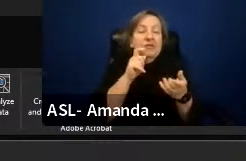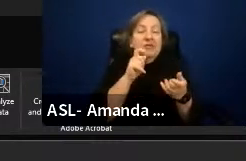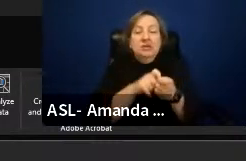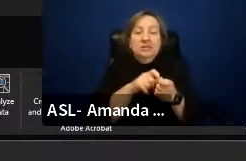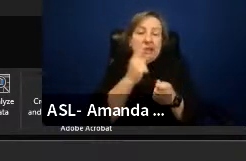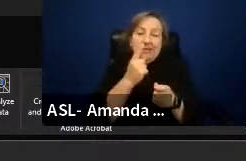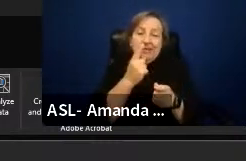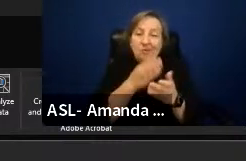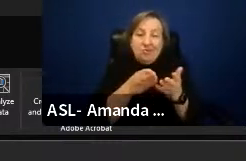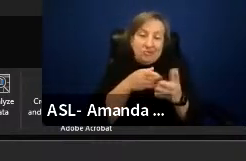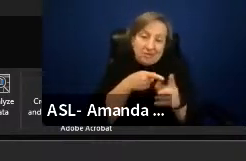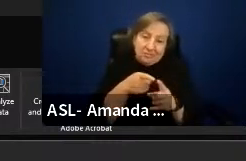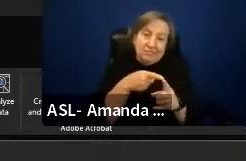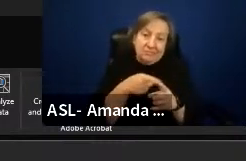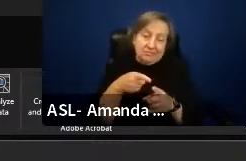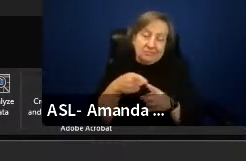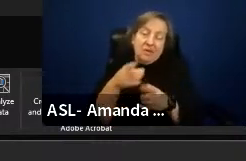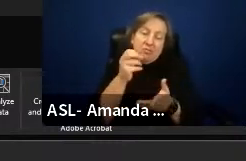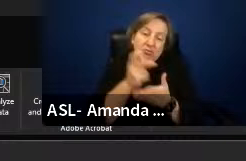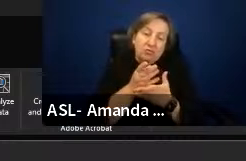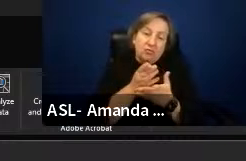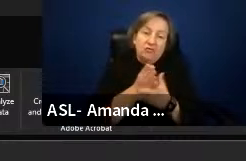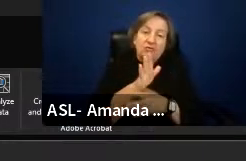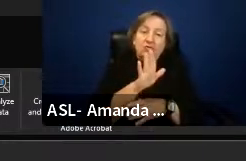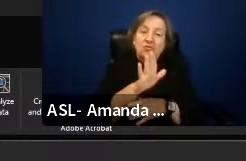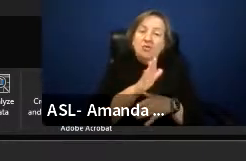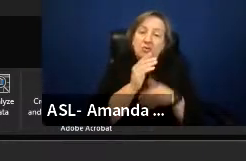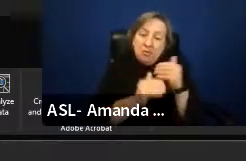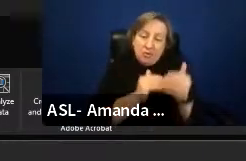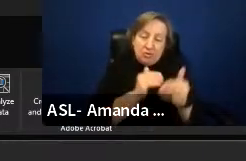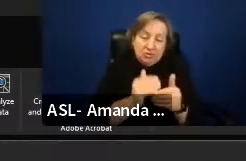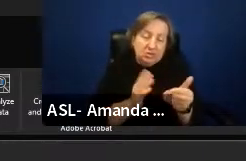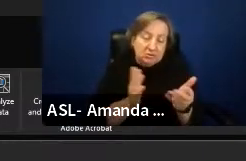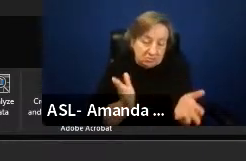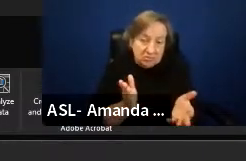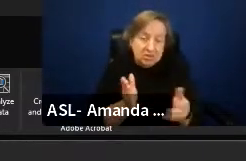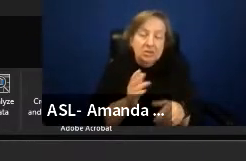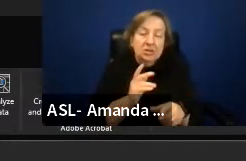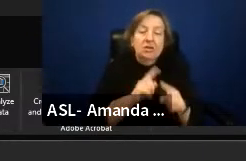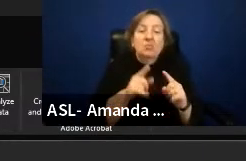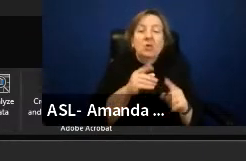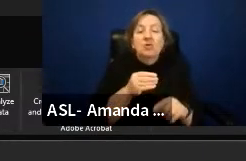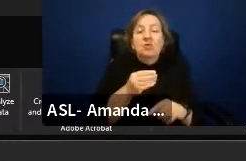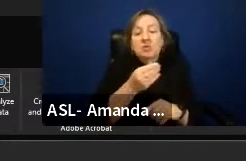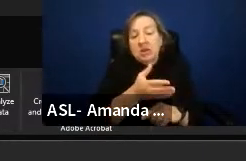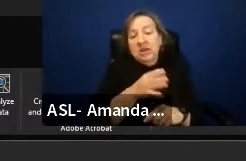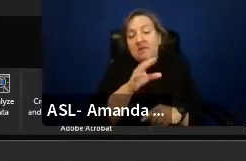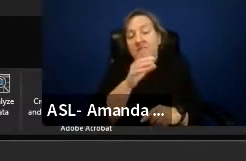this. They are approved through your process, but you give the